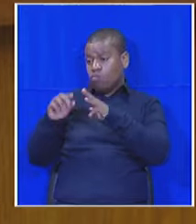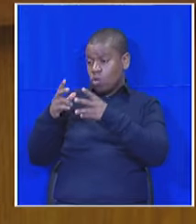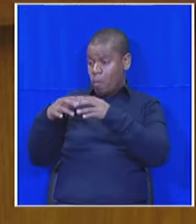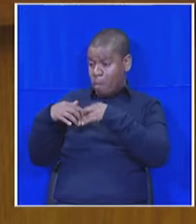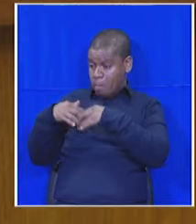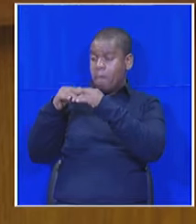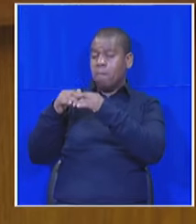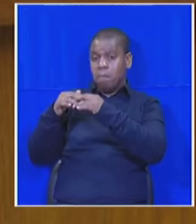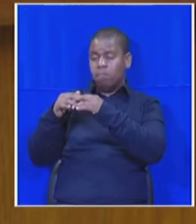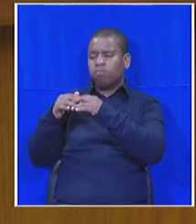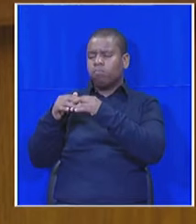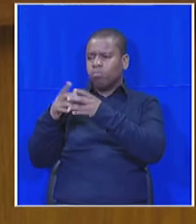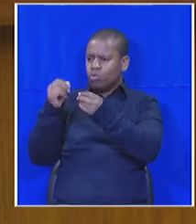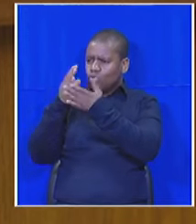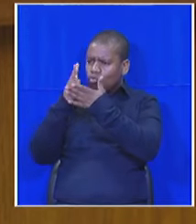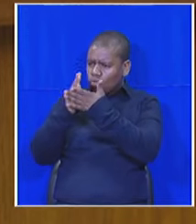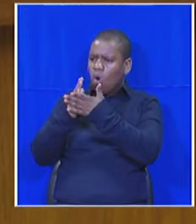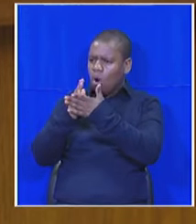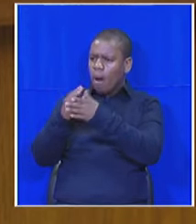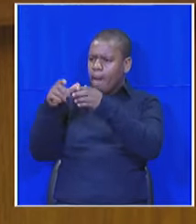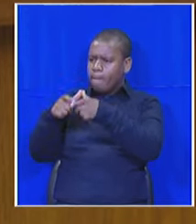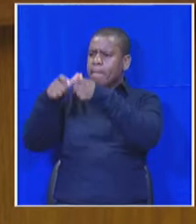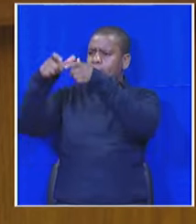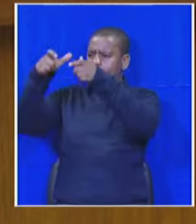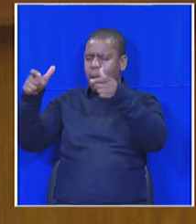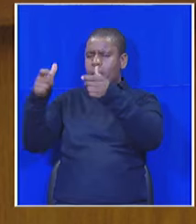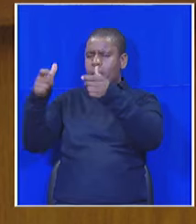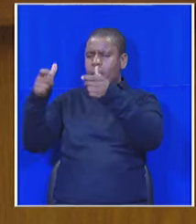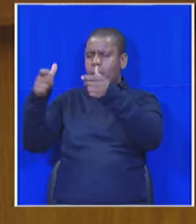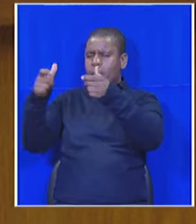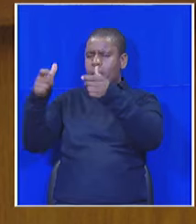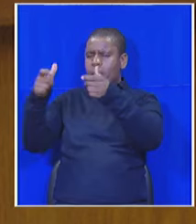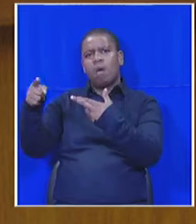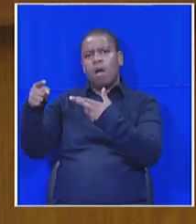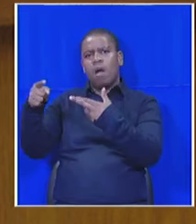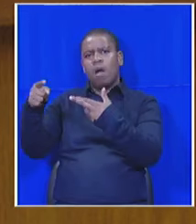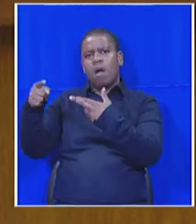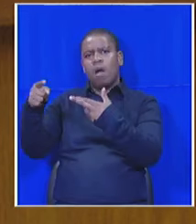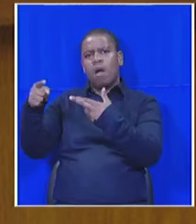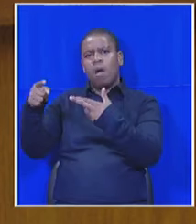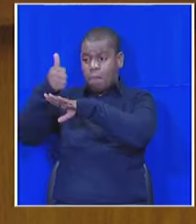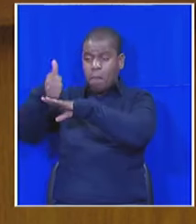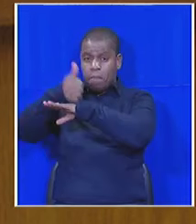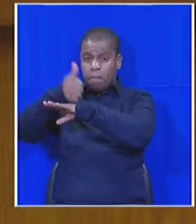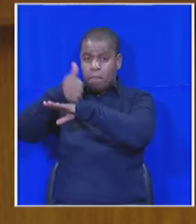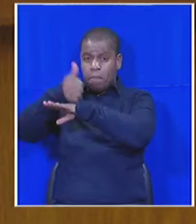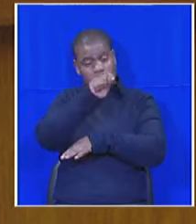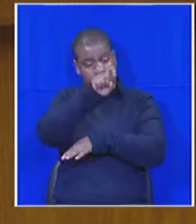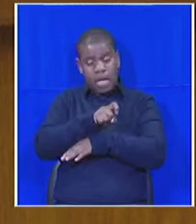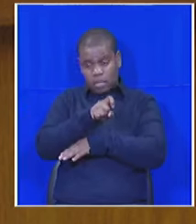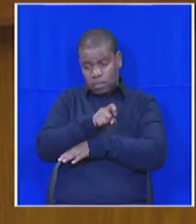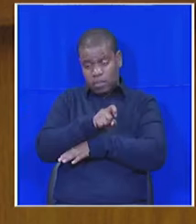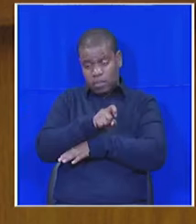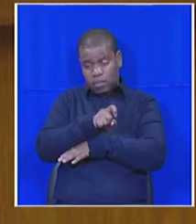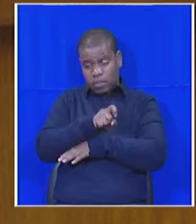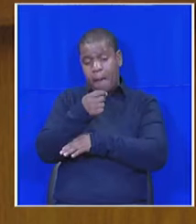ensure there's greater accountability by public representatives who are paid by the taxpayers to ensure